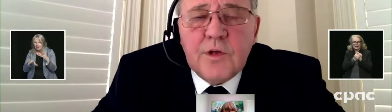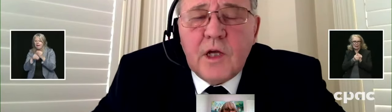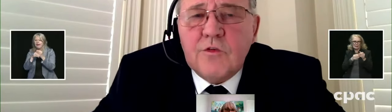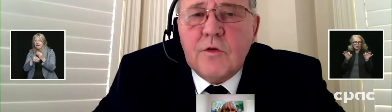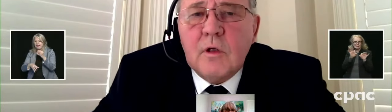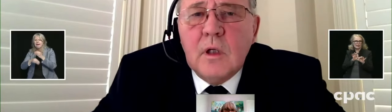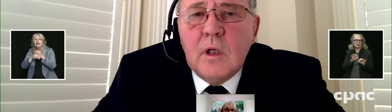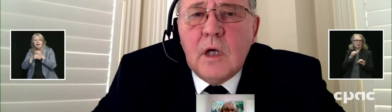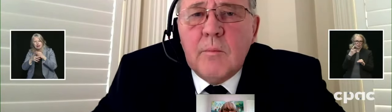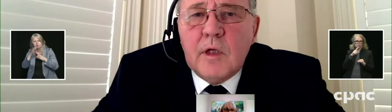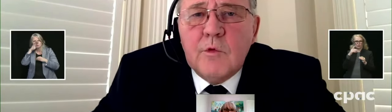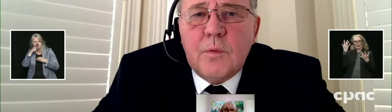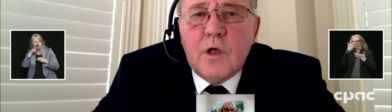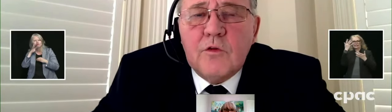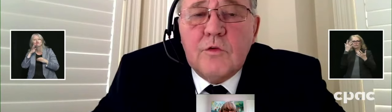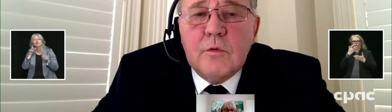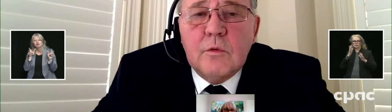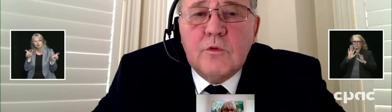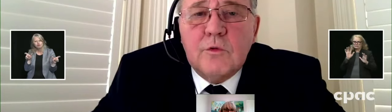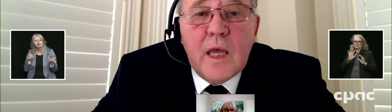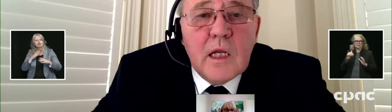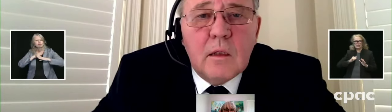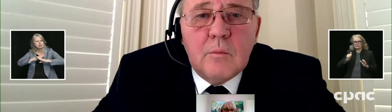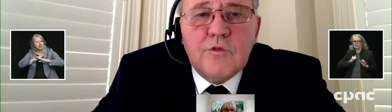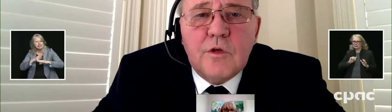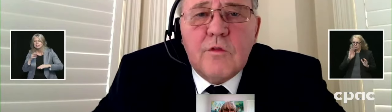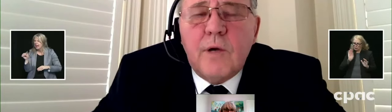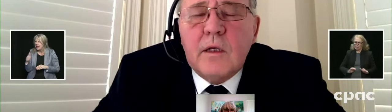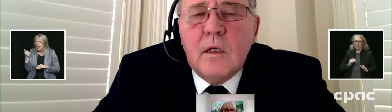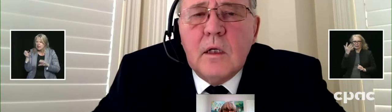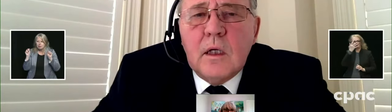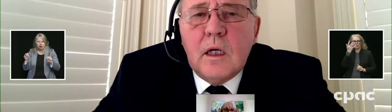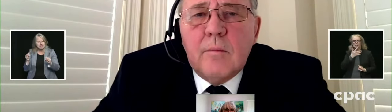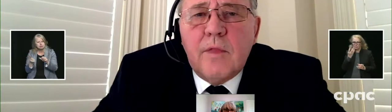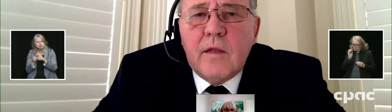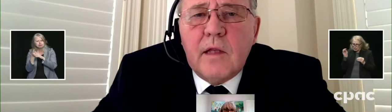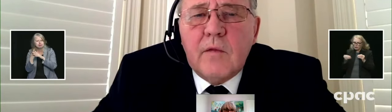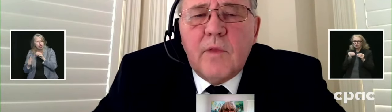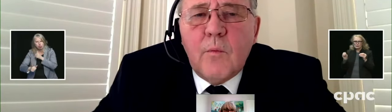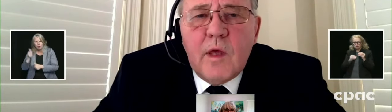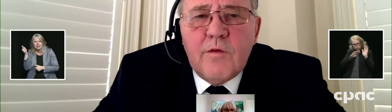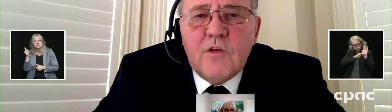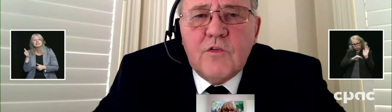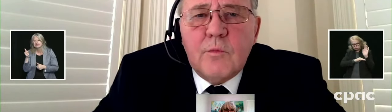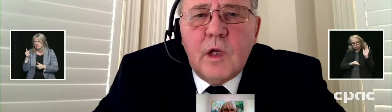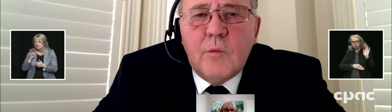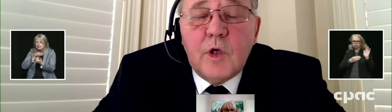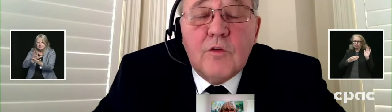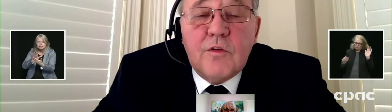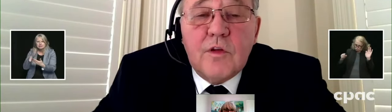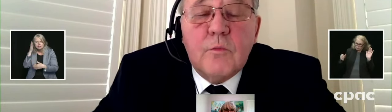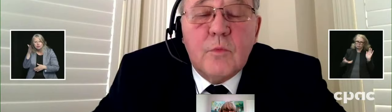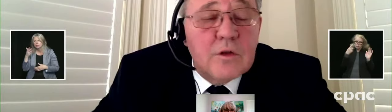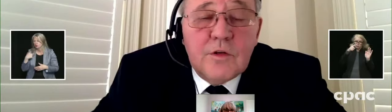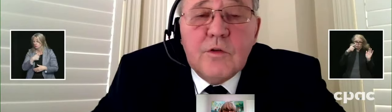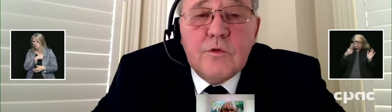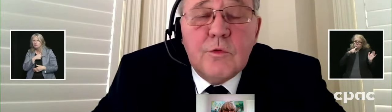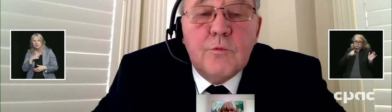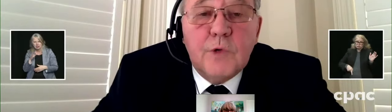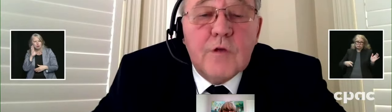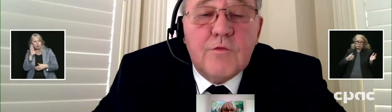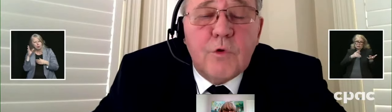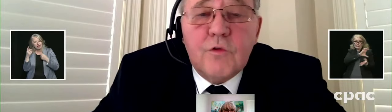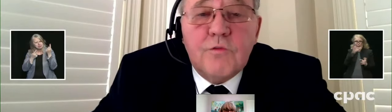of protection in response to any emerging threat that we may face in regards to this. And we'll continue